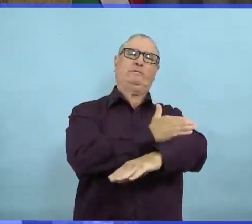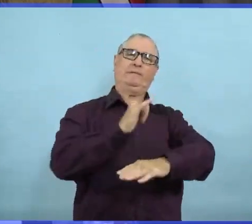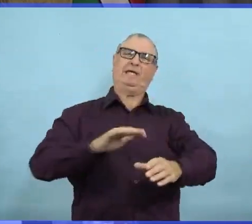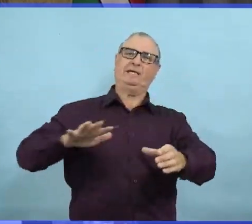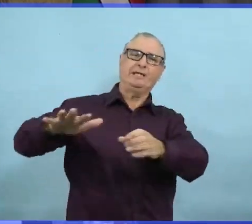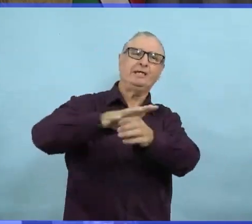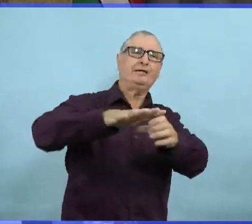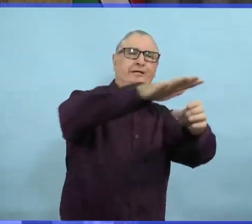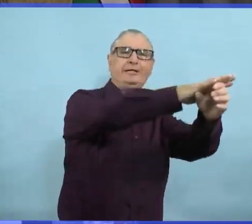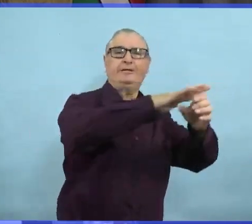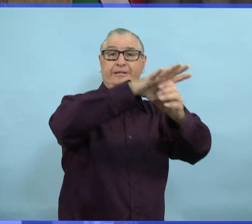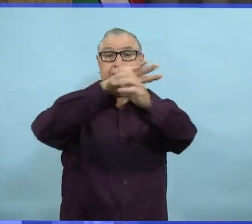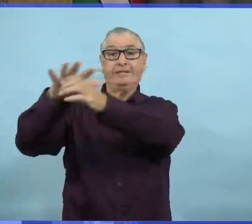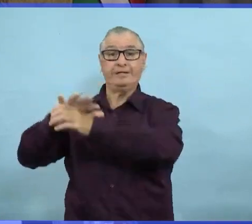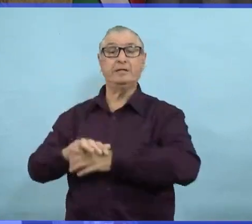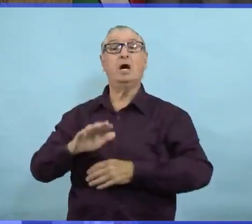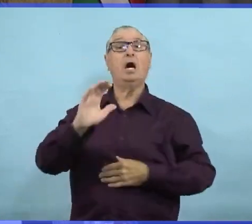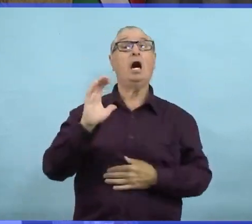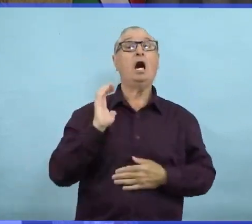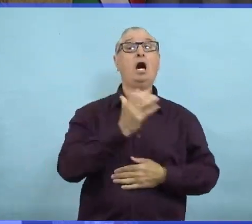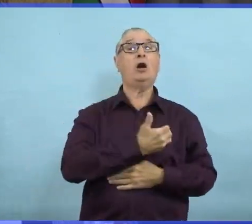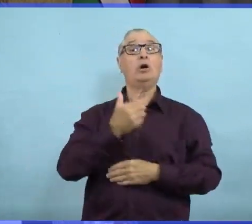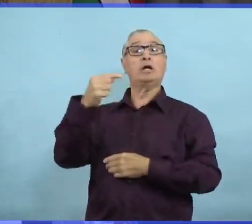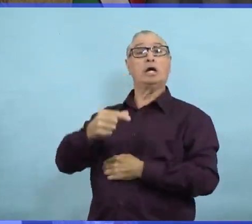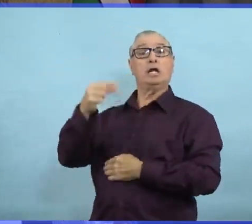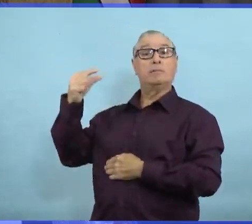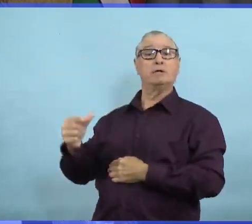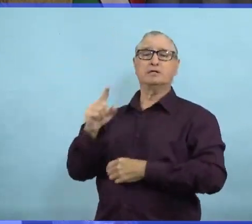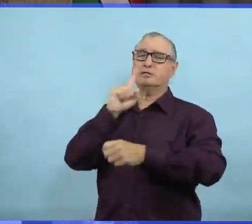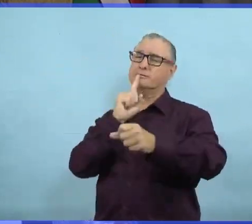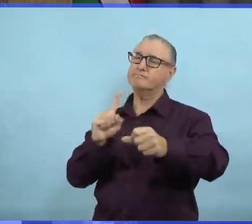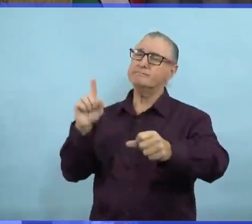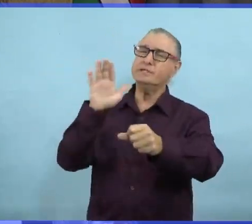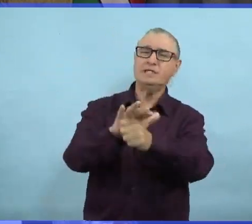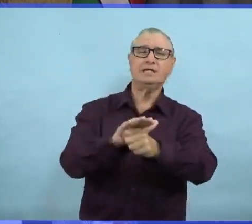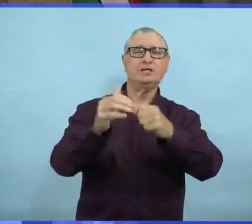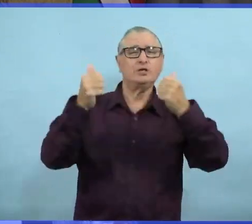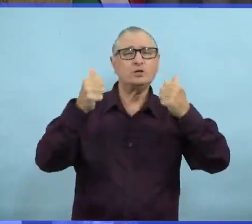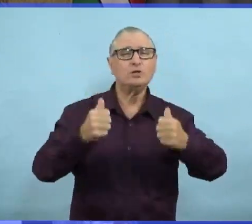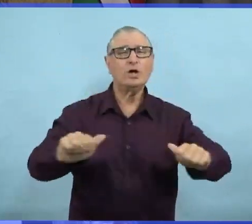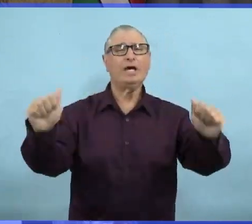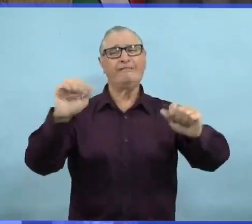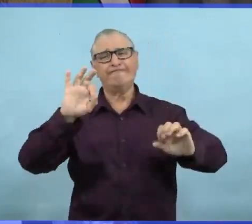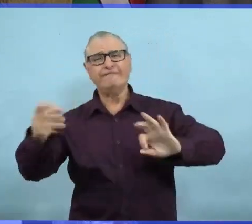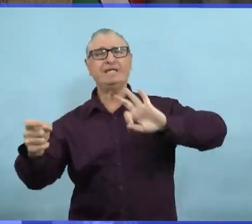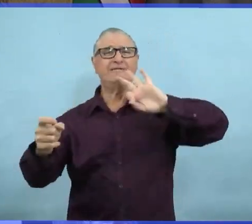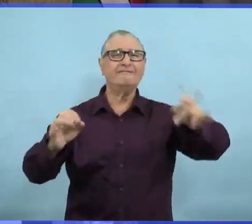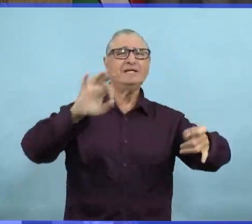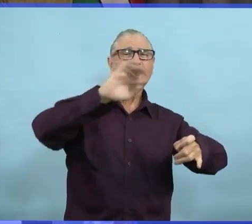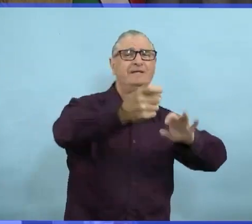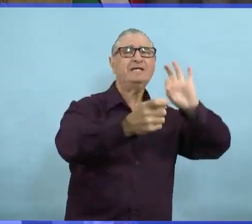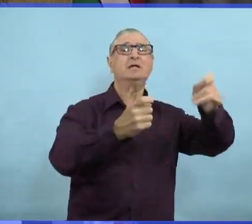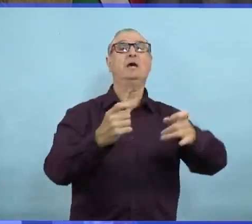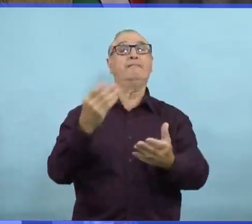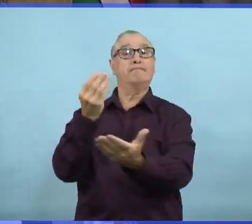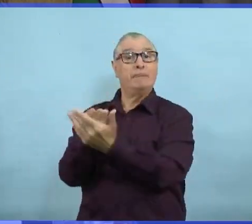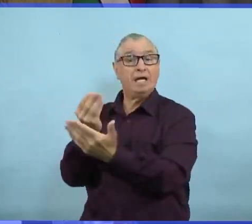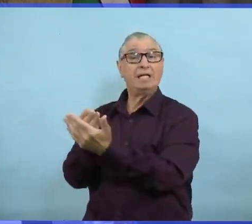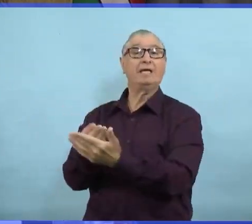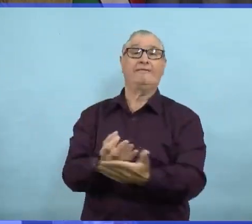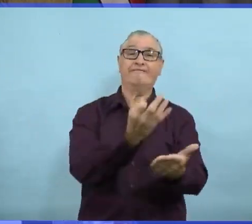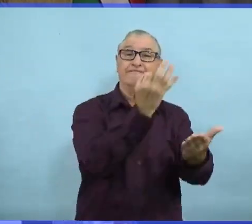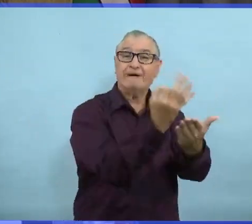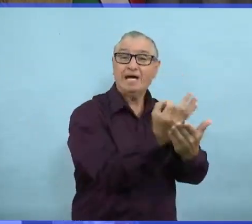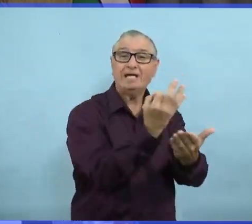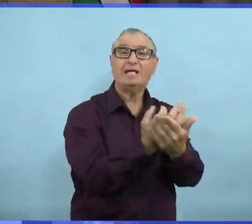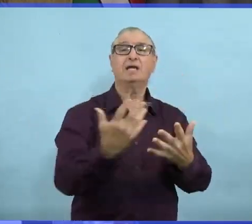to doing as a government to the best of our ability from the very beginning, to fix our finances, to make us stronger, to repair our services